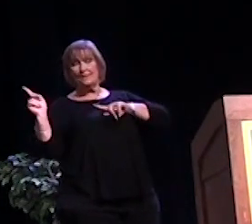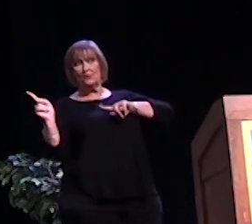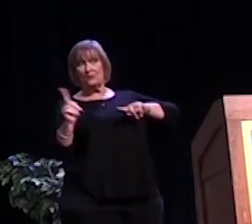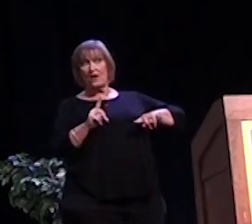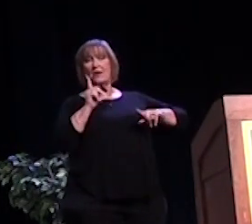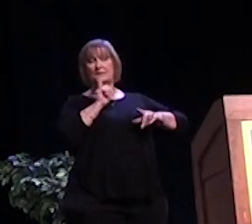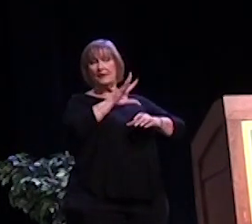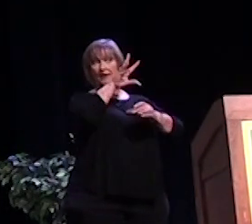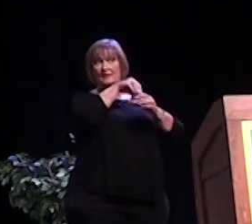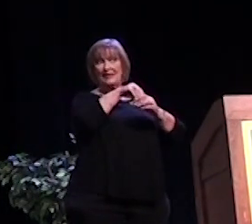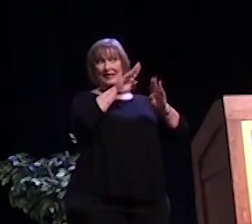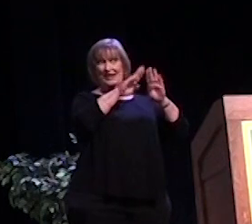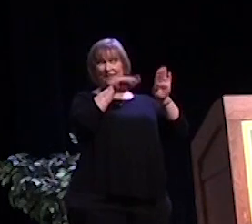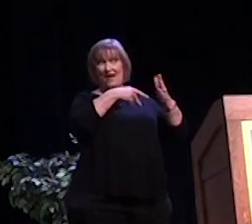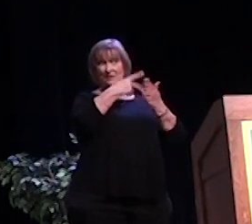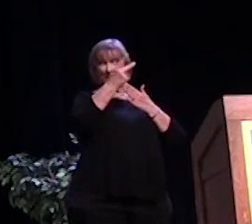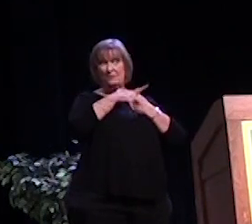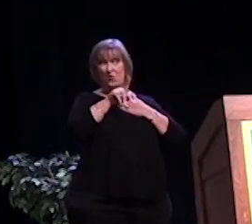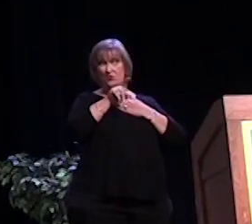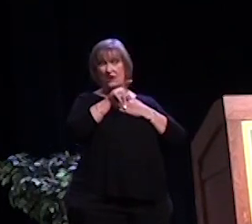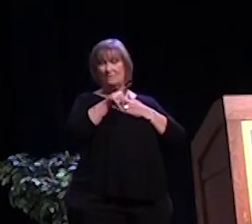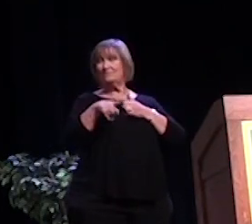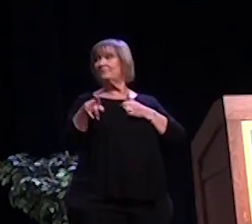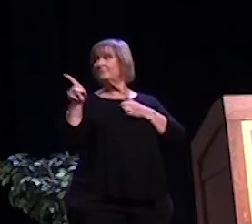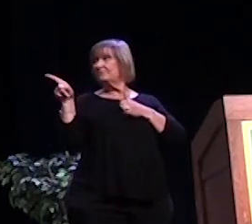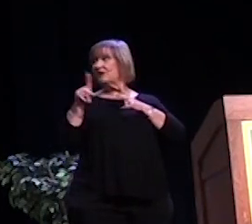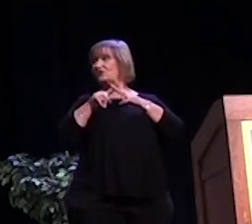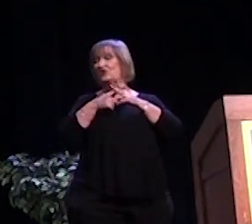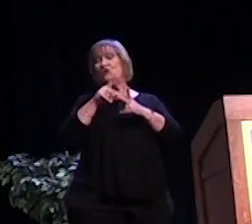described? I'll start with you, Laura.